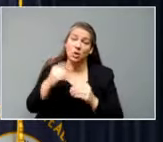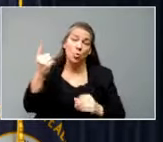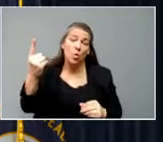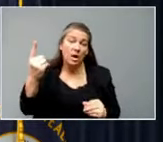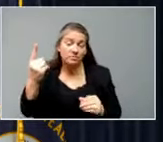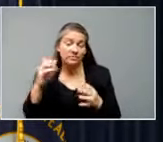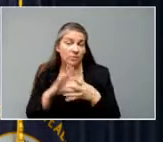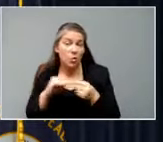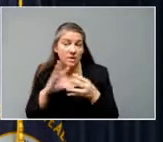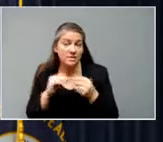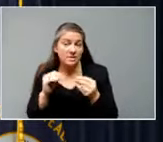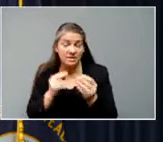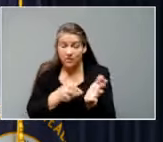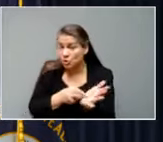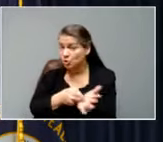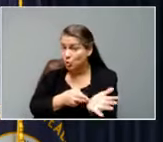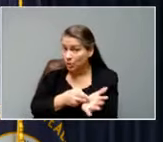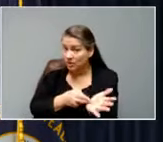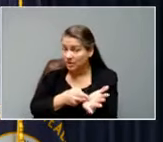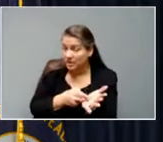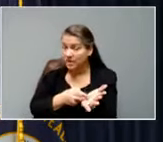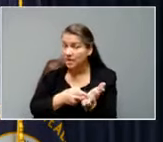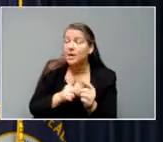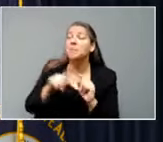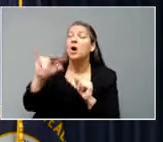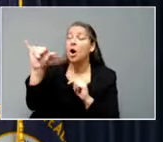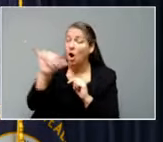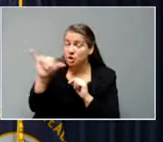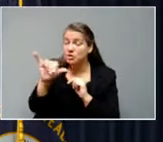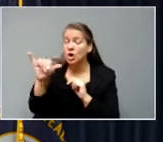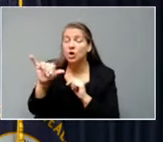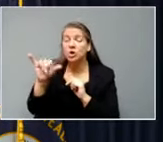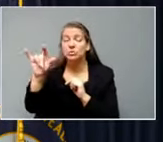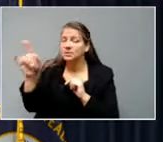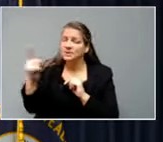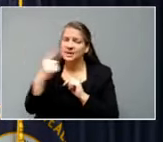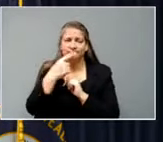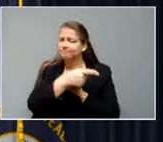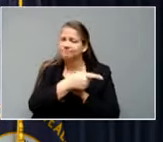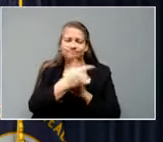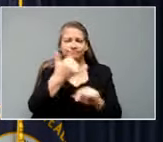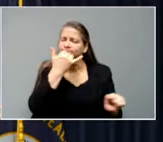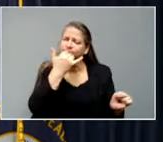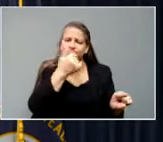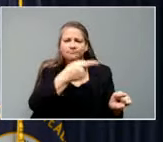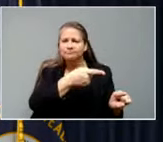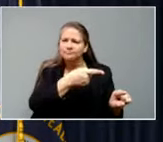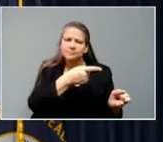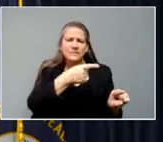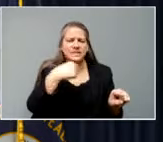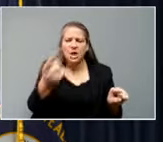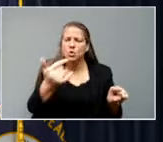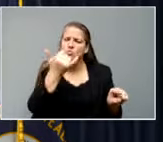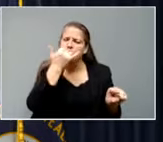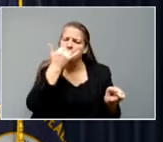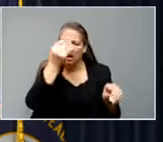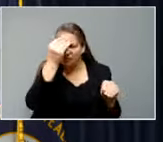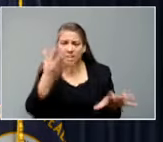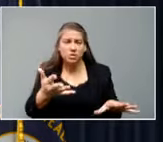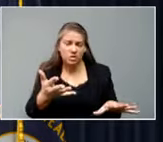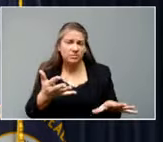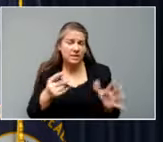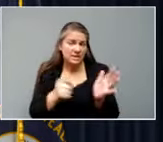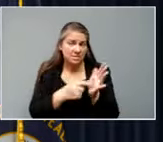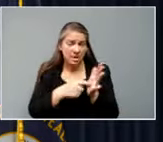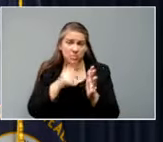but also very quickly denounce those that would spread what is false. And what we have seen is sometimes it takes 10 people